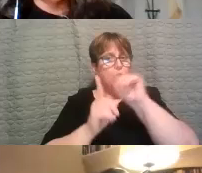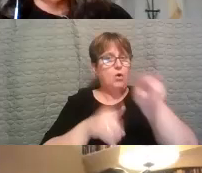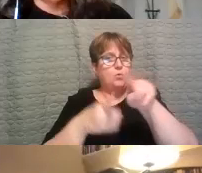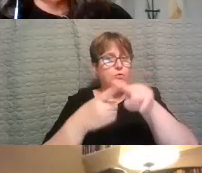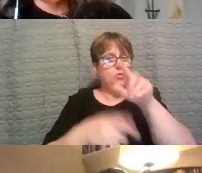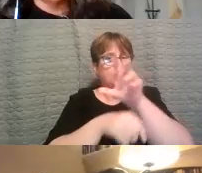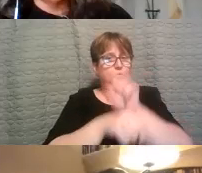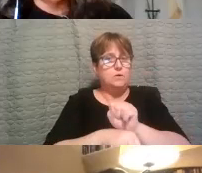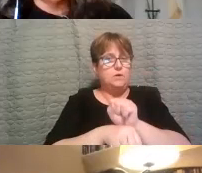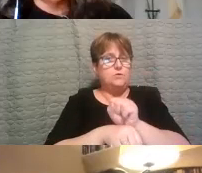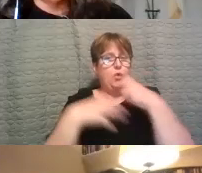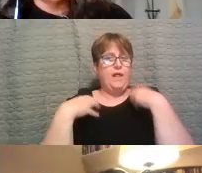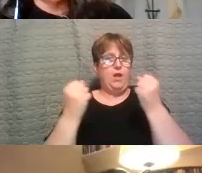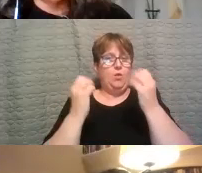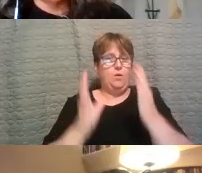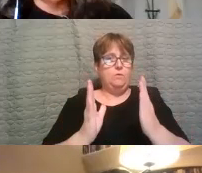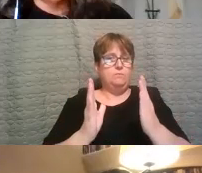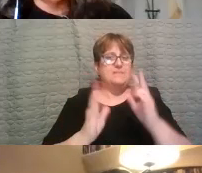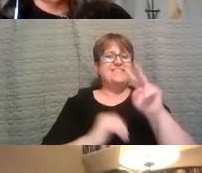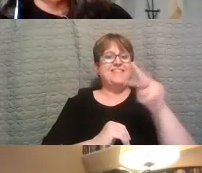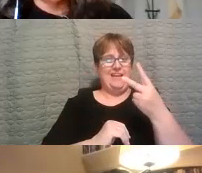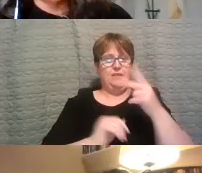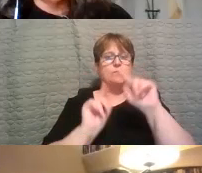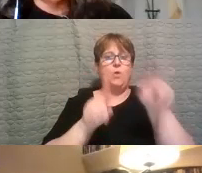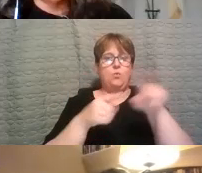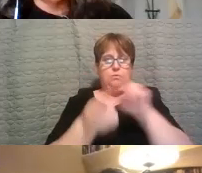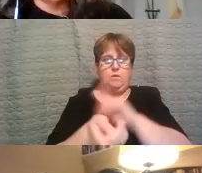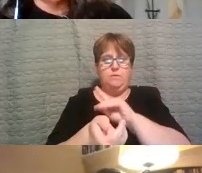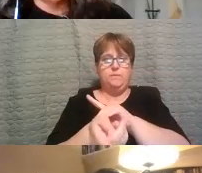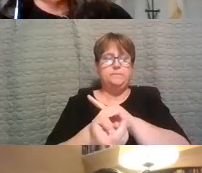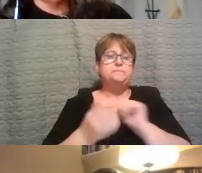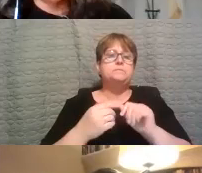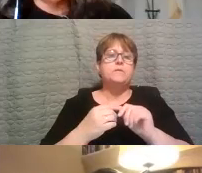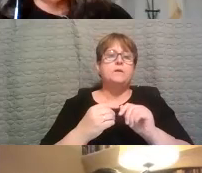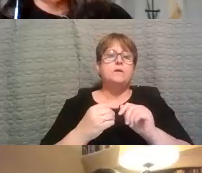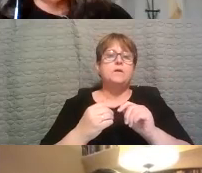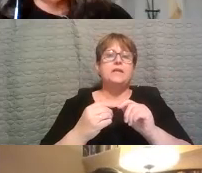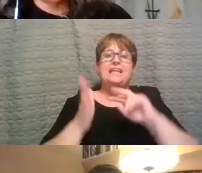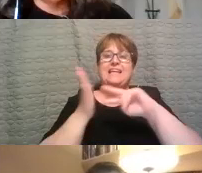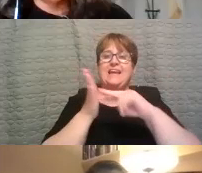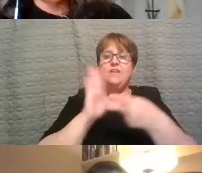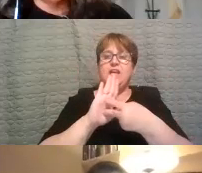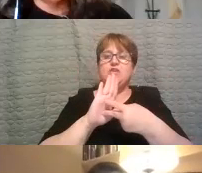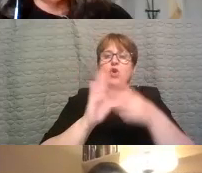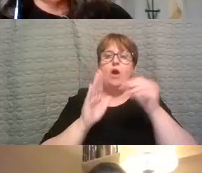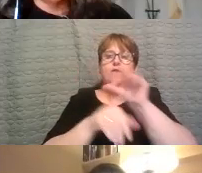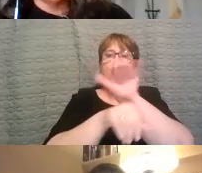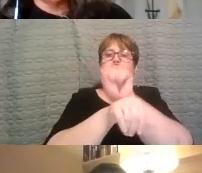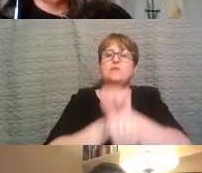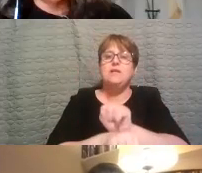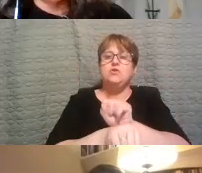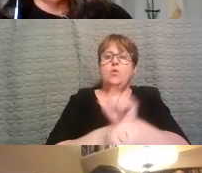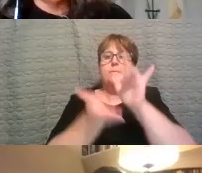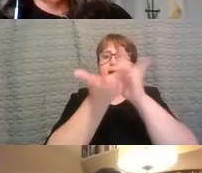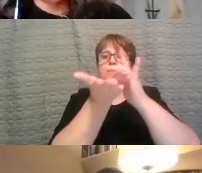And, and one of the things that I really like about the definition of traditional medicine is